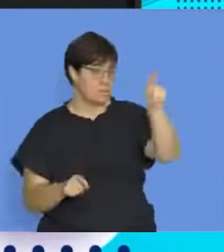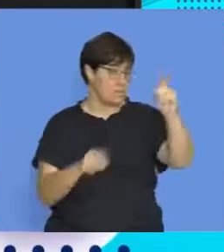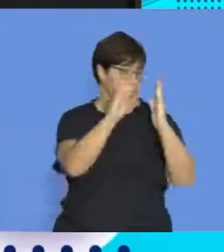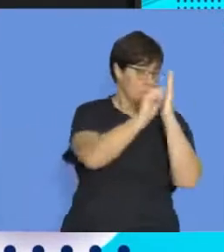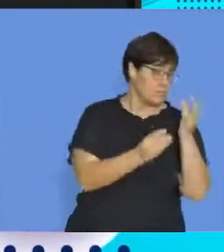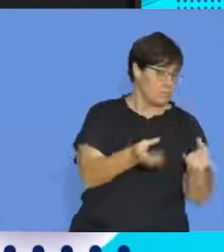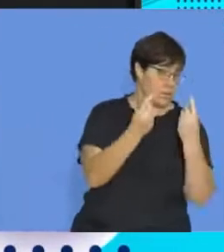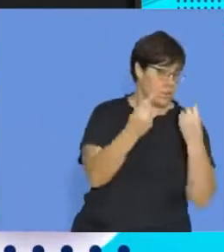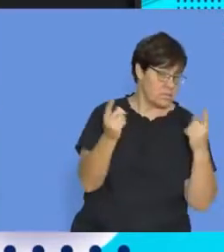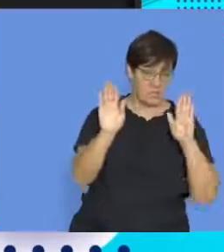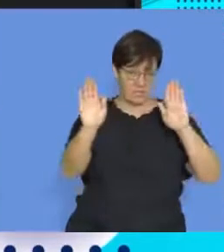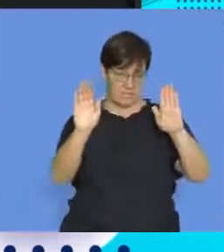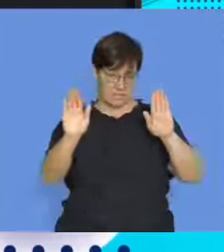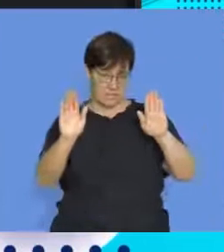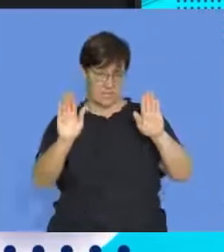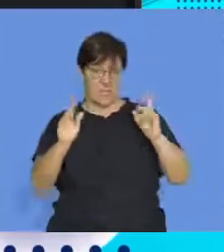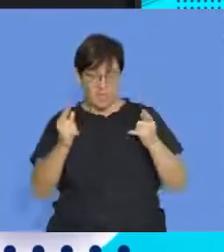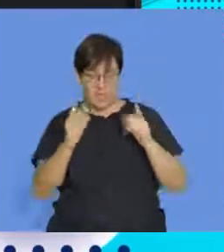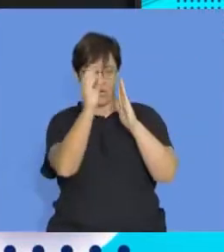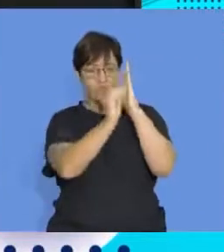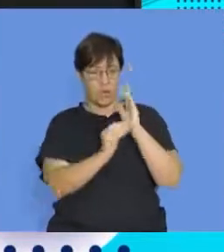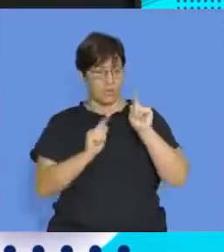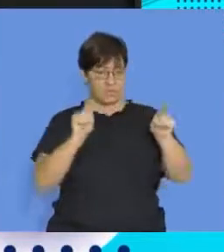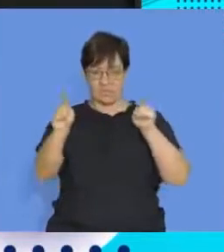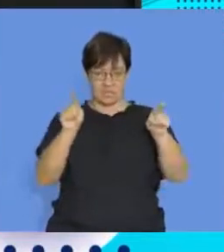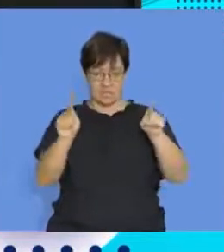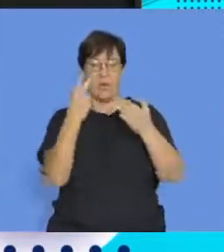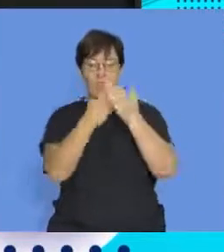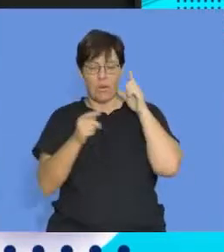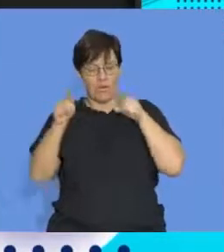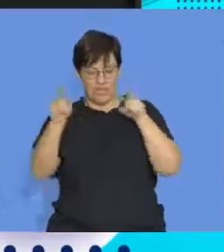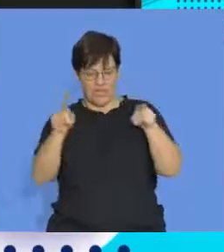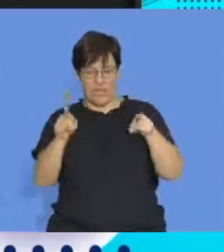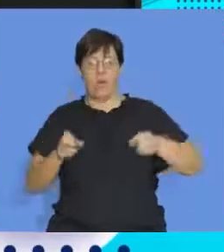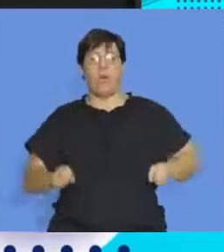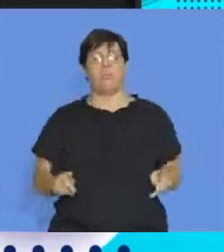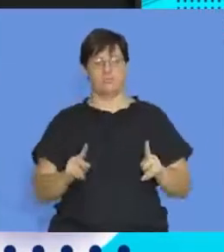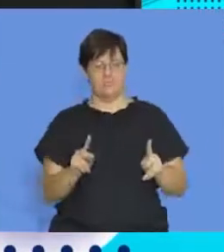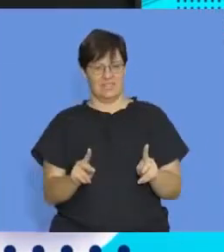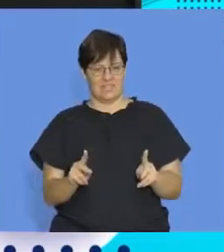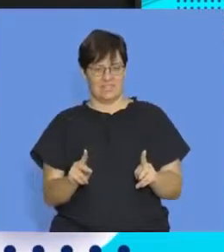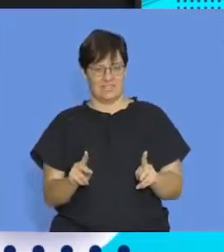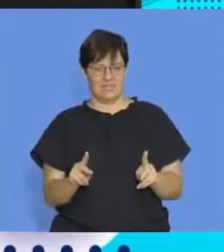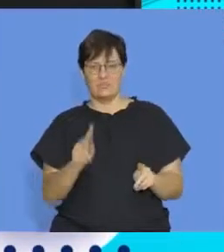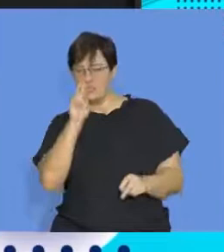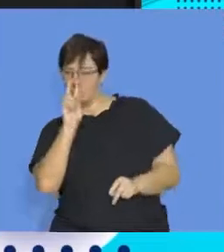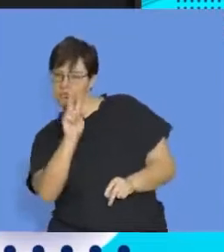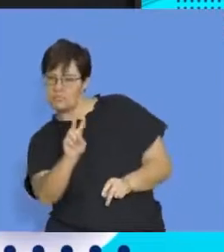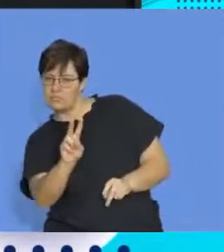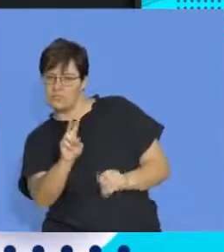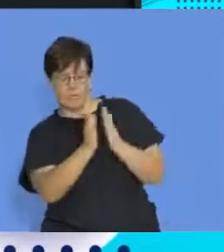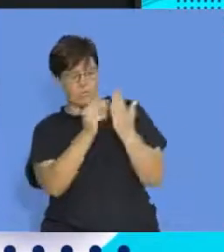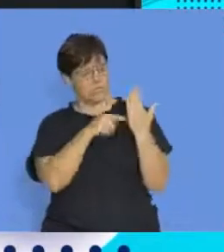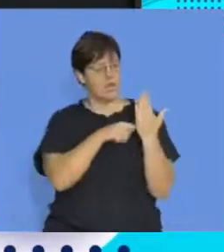this, right? And obviously, by you keeping a record, both partners will have that opportunity